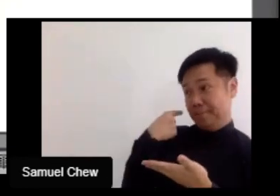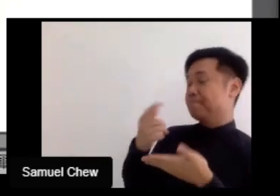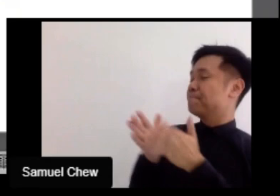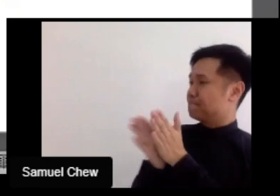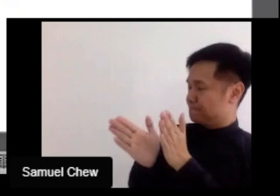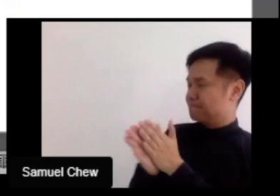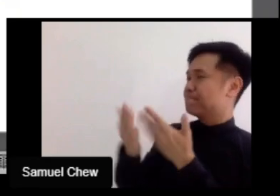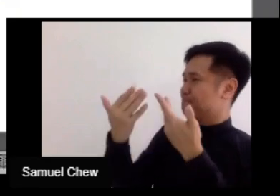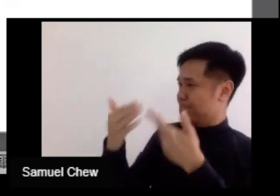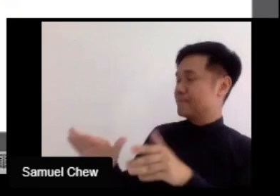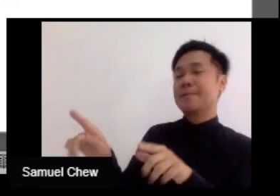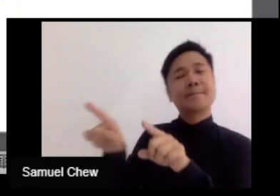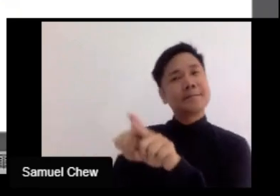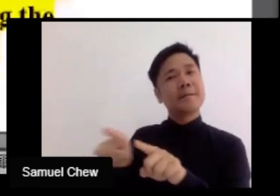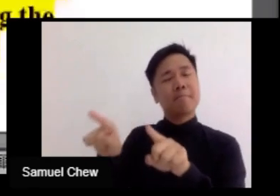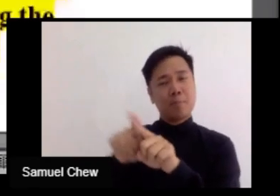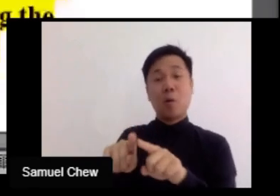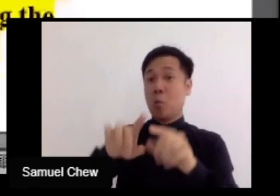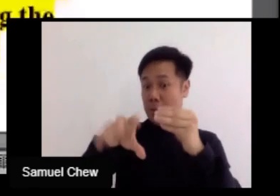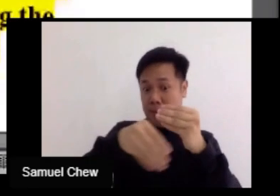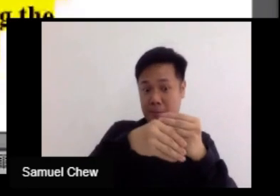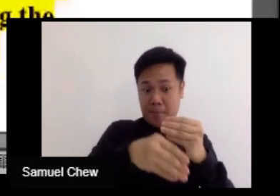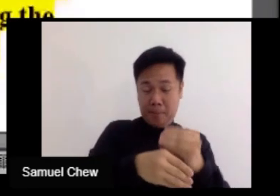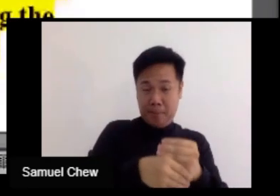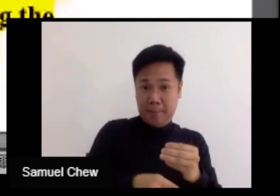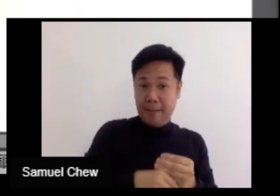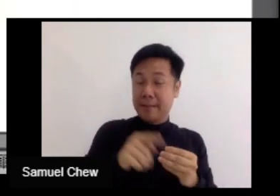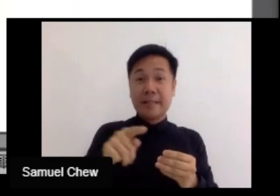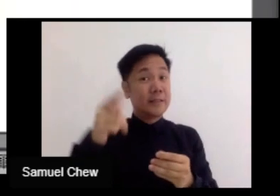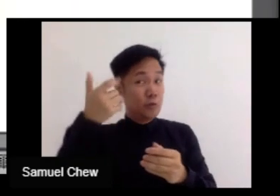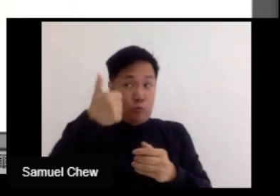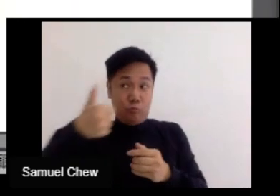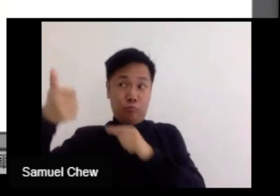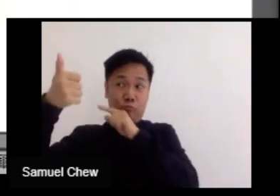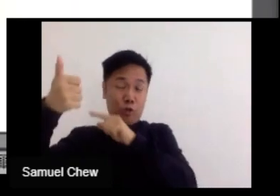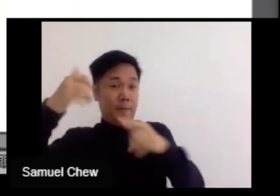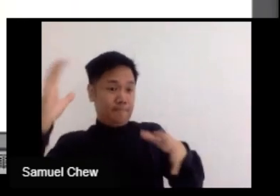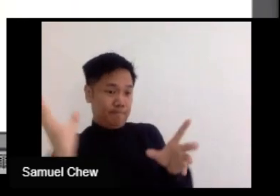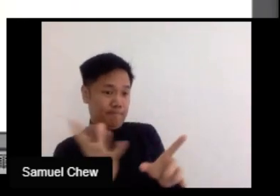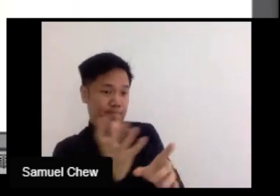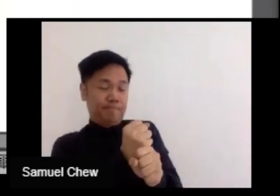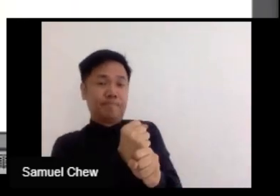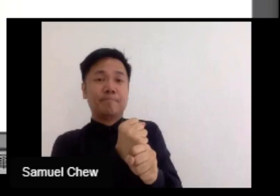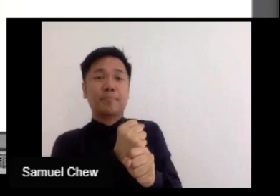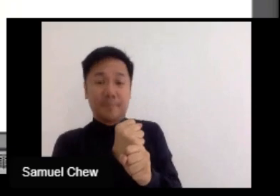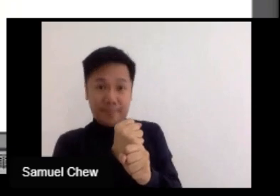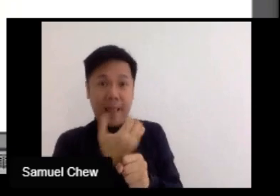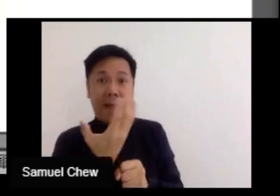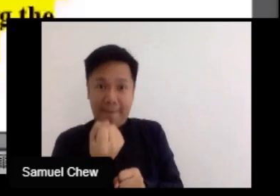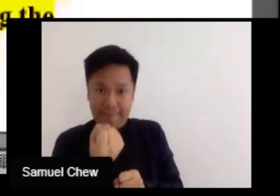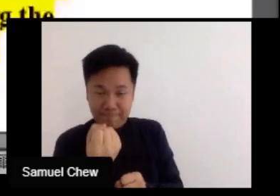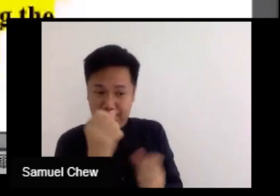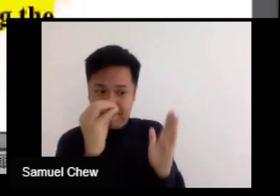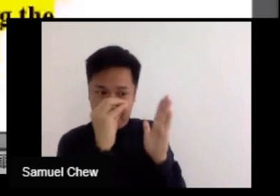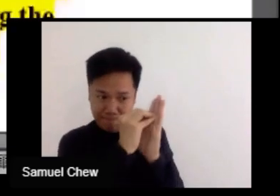some sentences mentioning chair's summary. In addition to it, there is